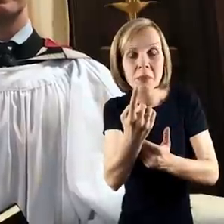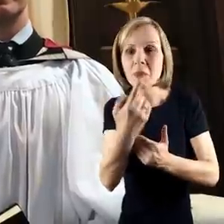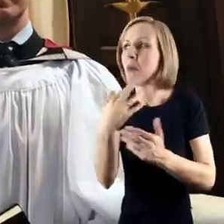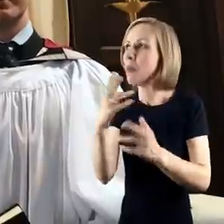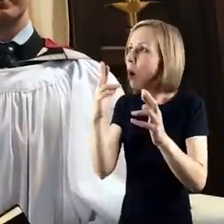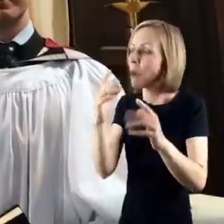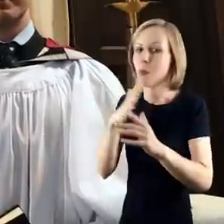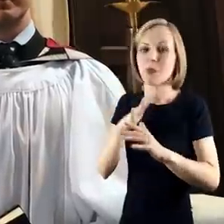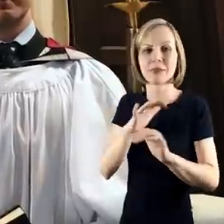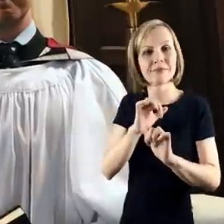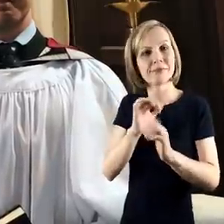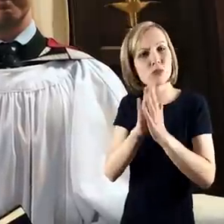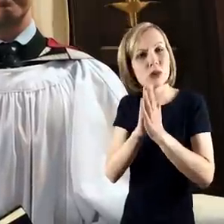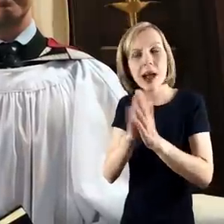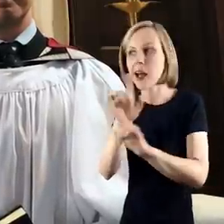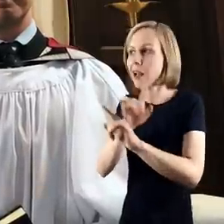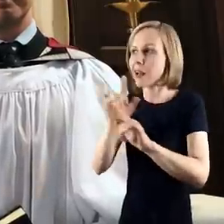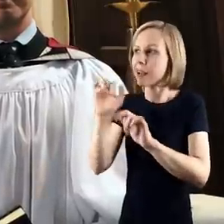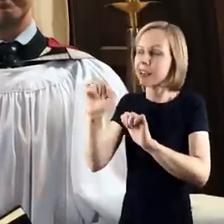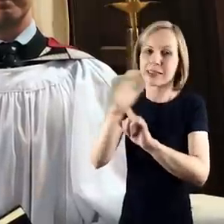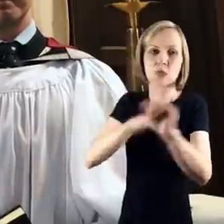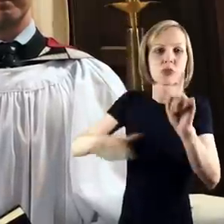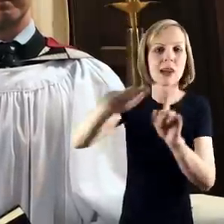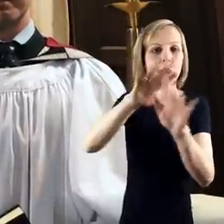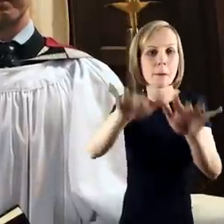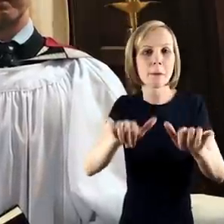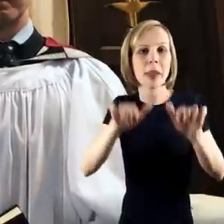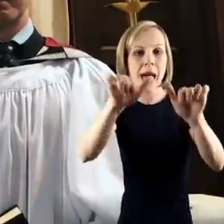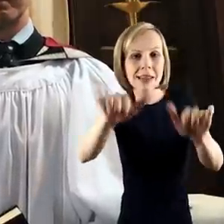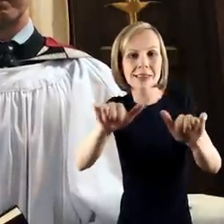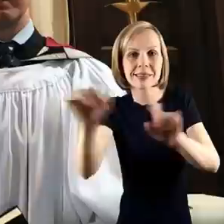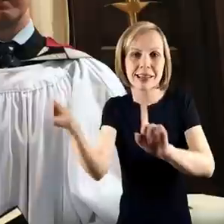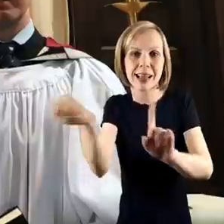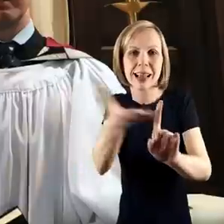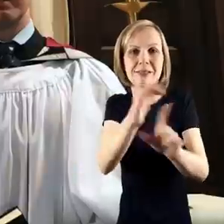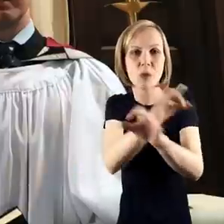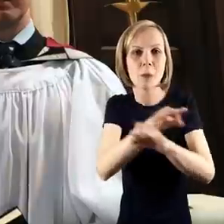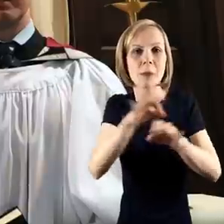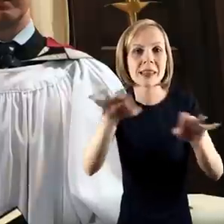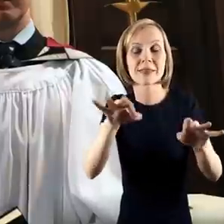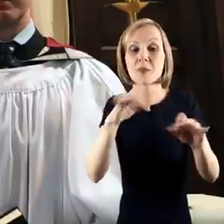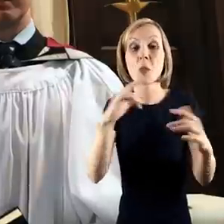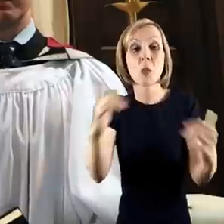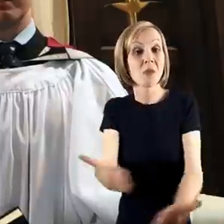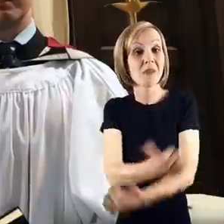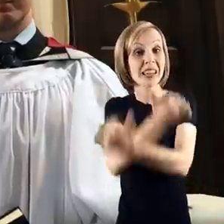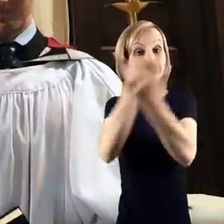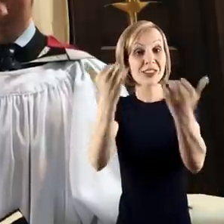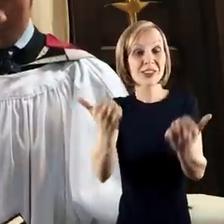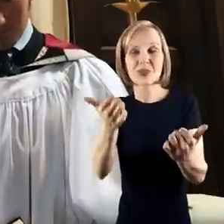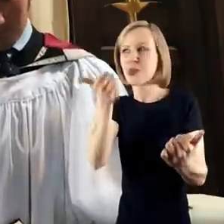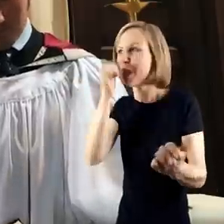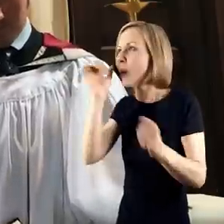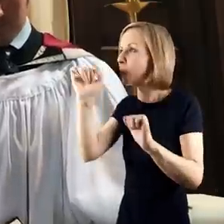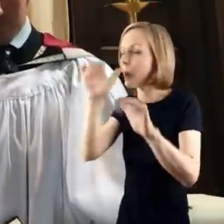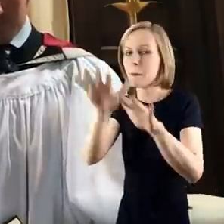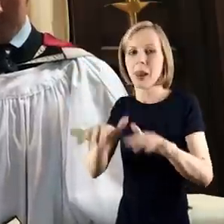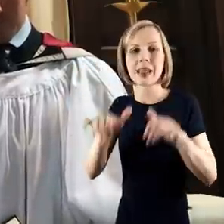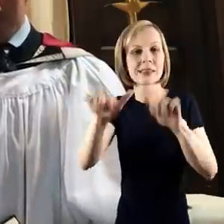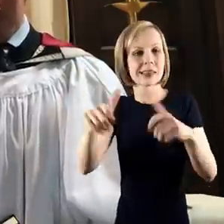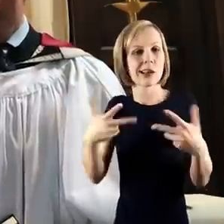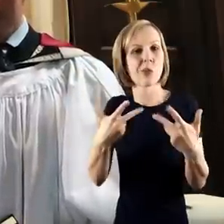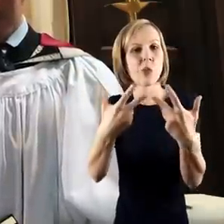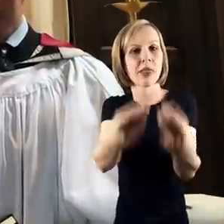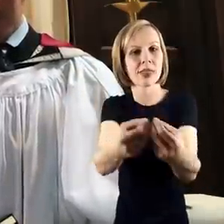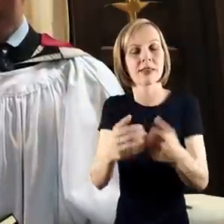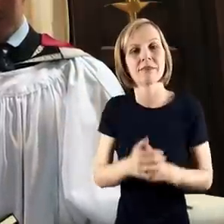God's peace. And so, as we conclude our worship, we depart with God's blessing. The God of